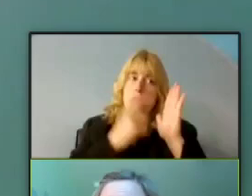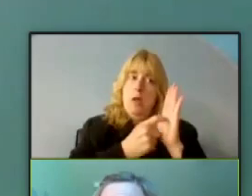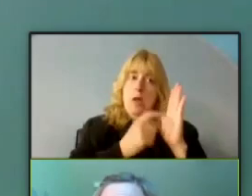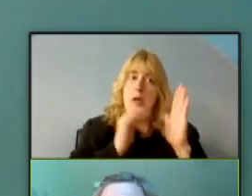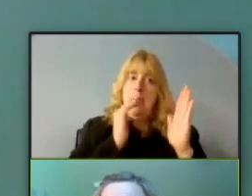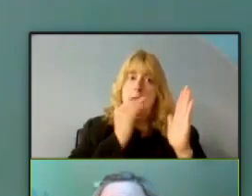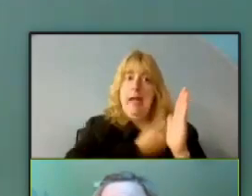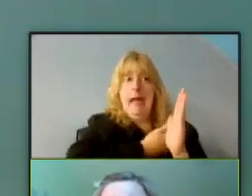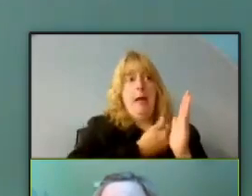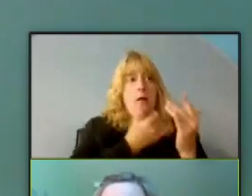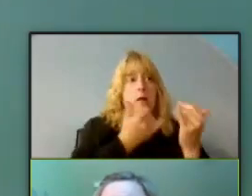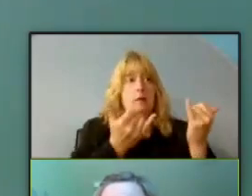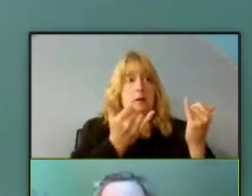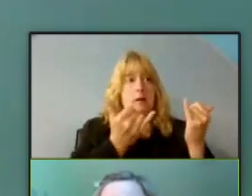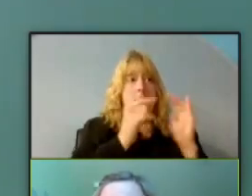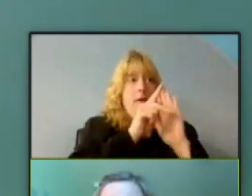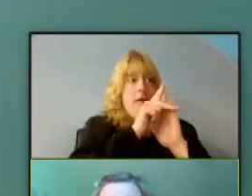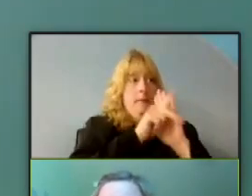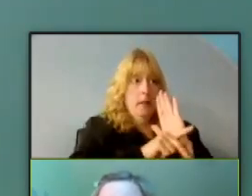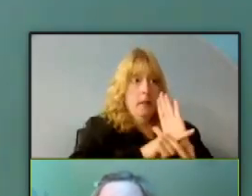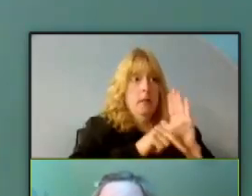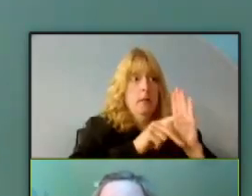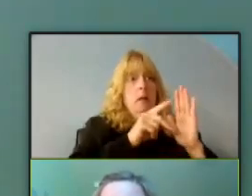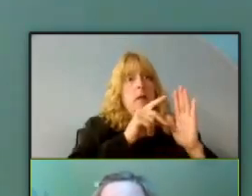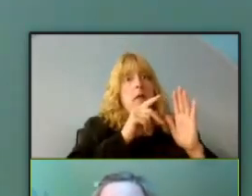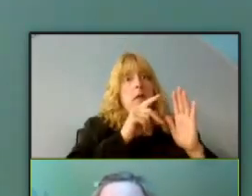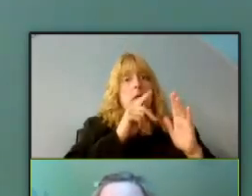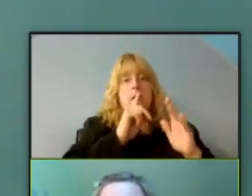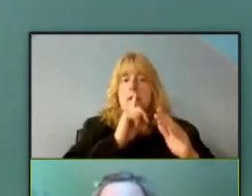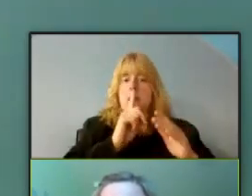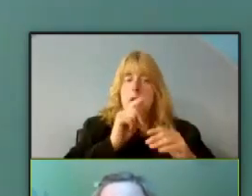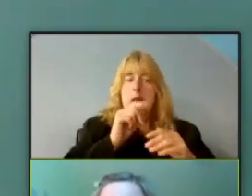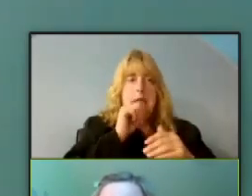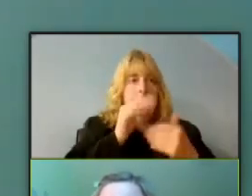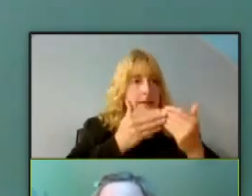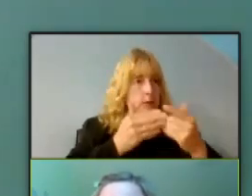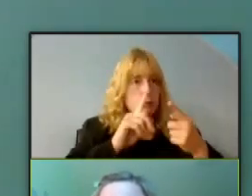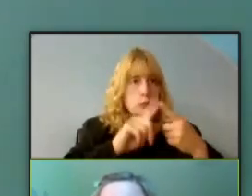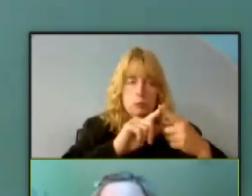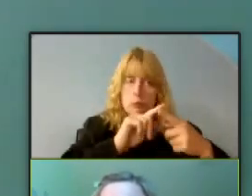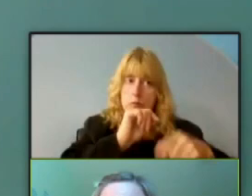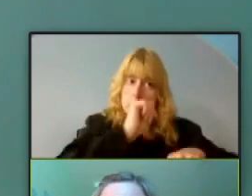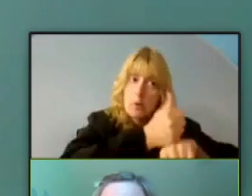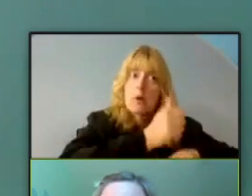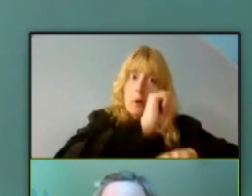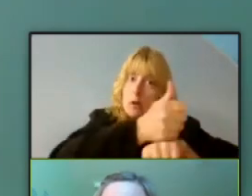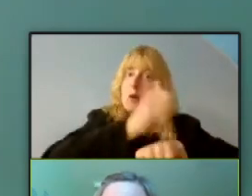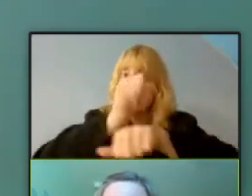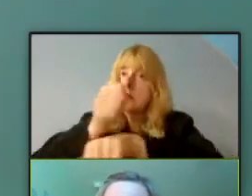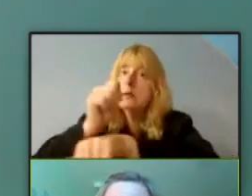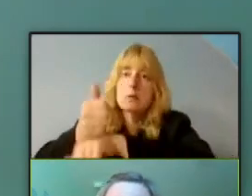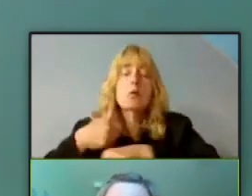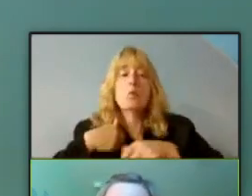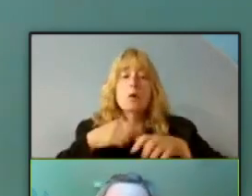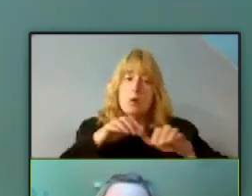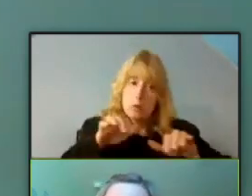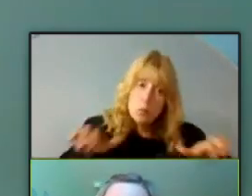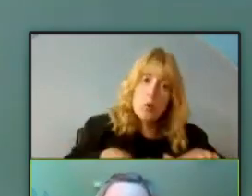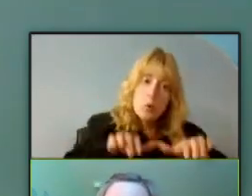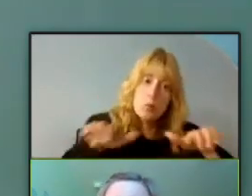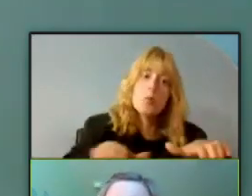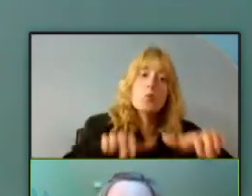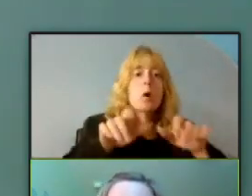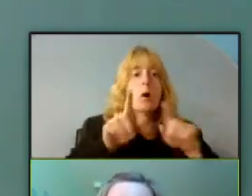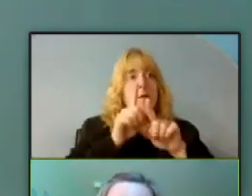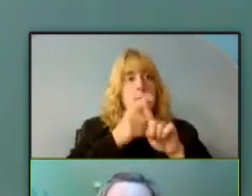on are not always easy to implement. And we're doing everything we can from a state perspective to work with local